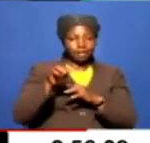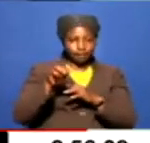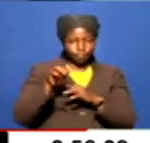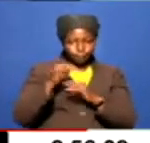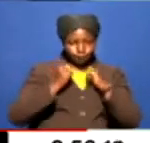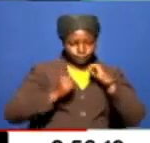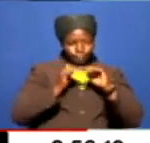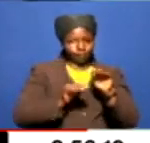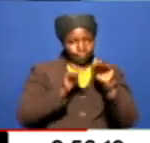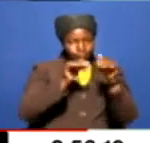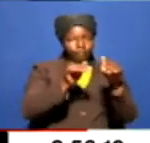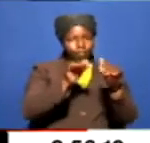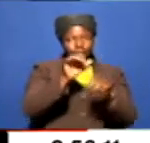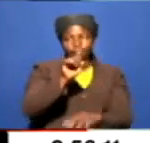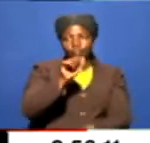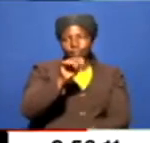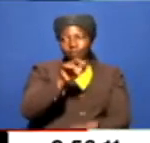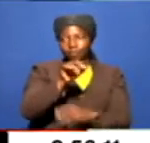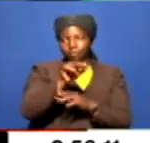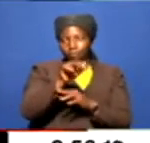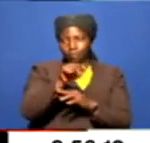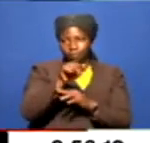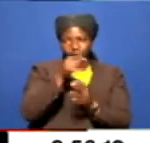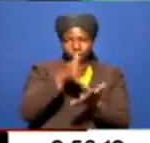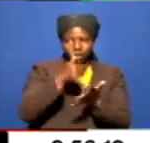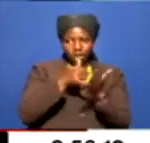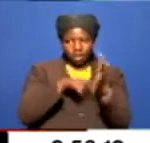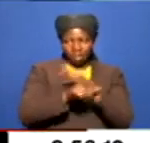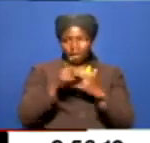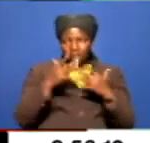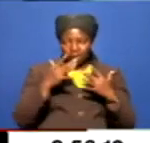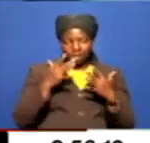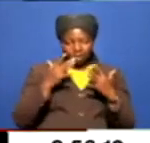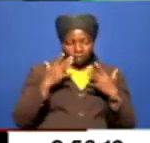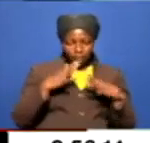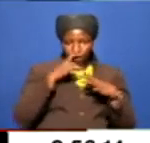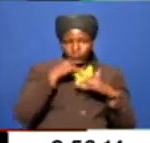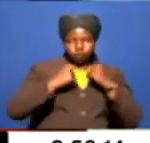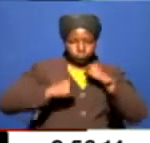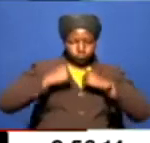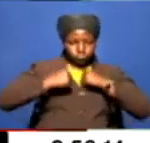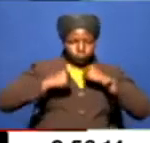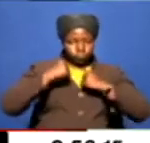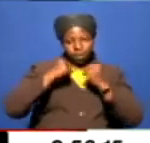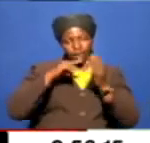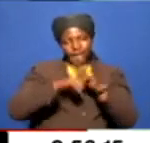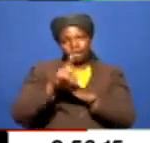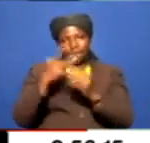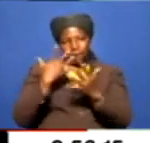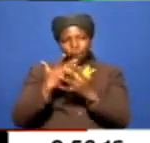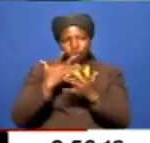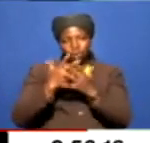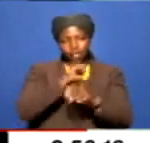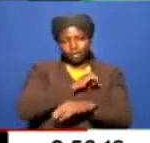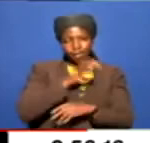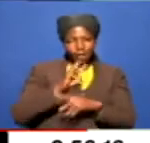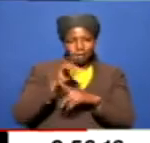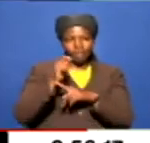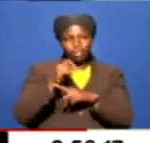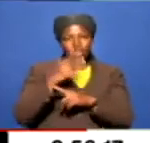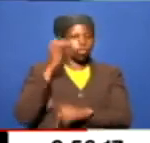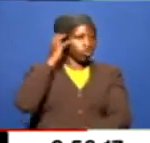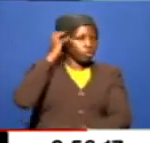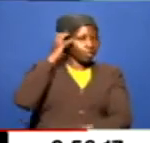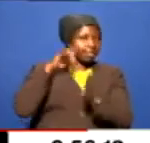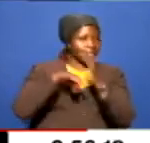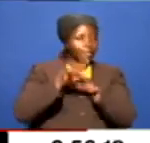up at this weekend's Prisons Cross Country Championship at Prisons Staff Training College in Ruiru. Chespol will take to the field in the women's